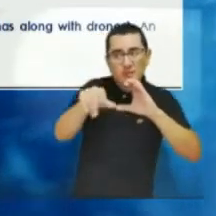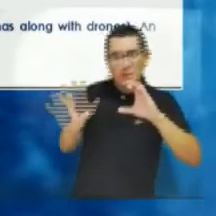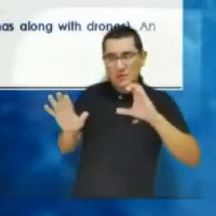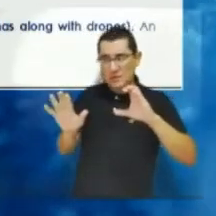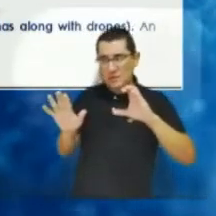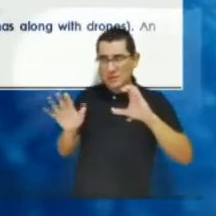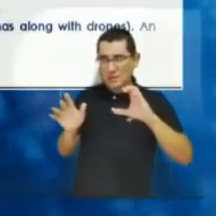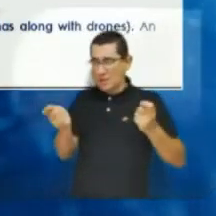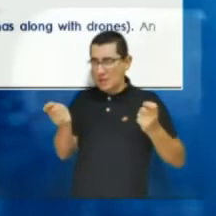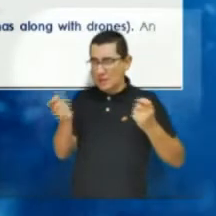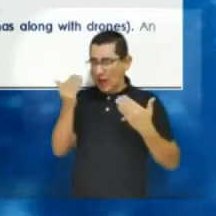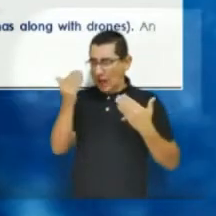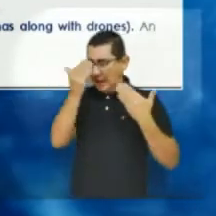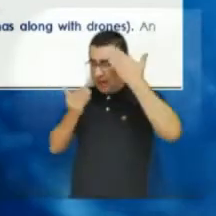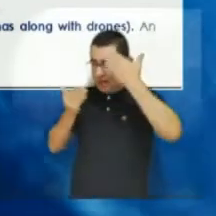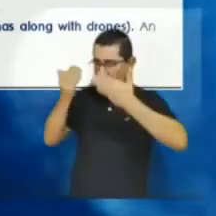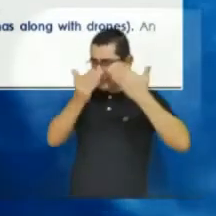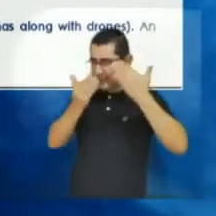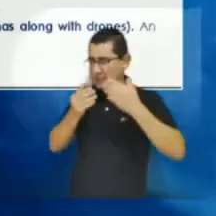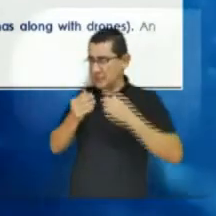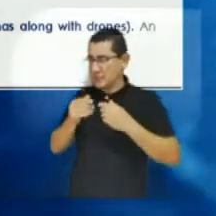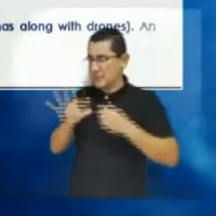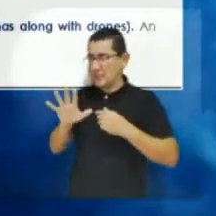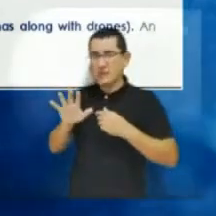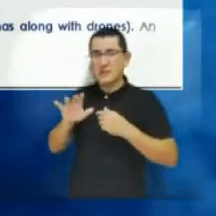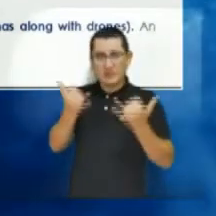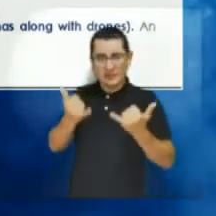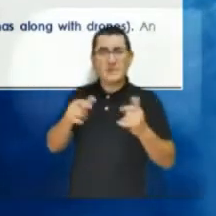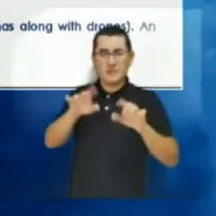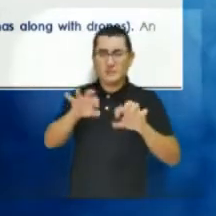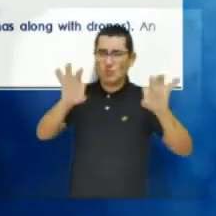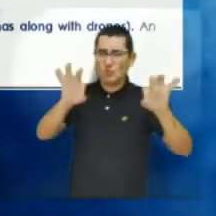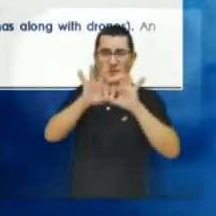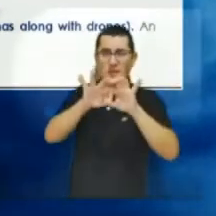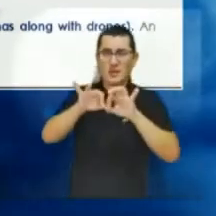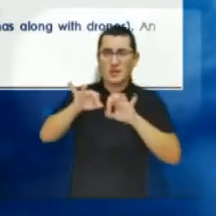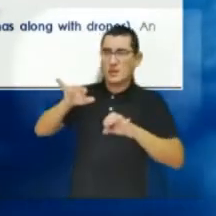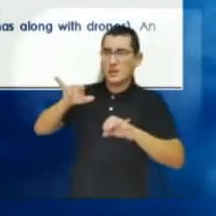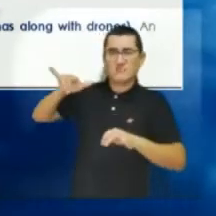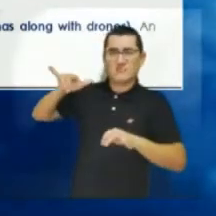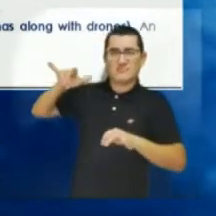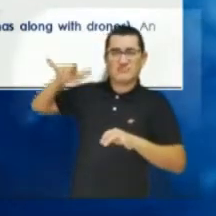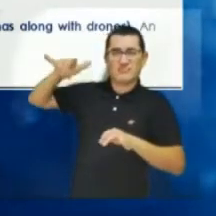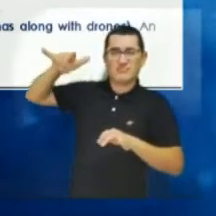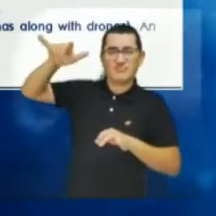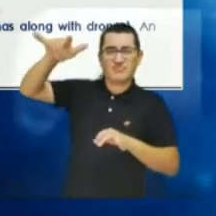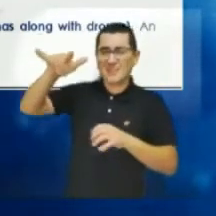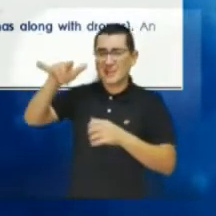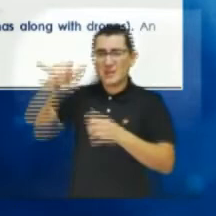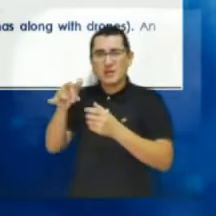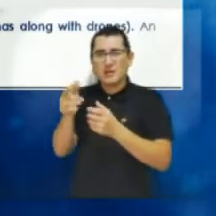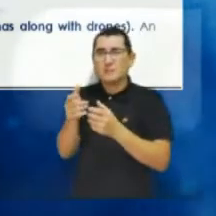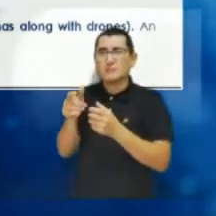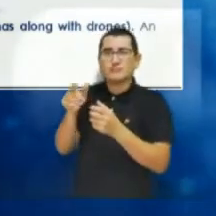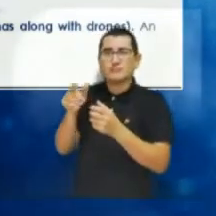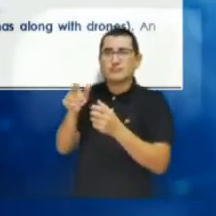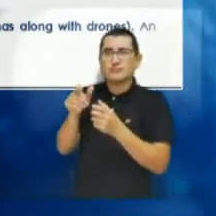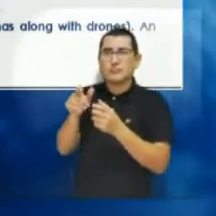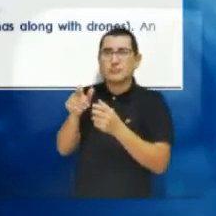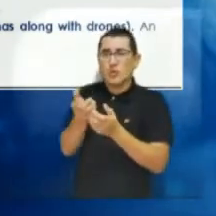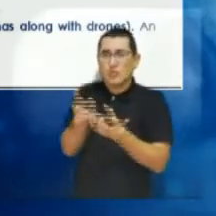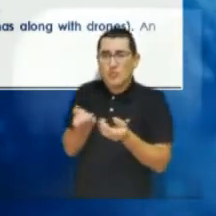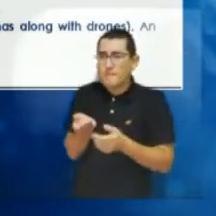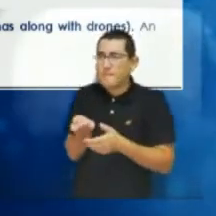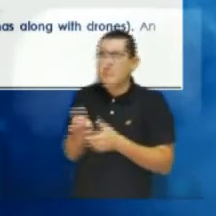now it's more than a project because we use it for site and inspection and stations inspections. But we work